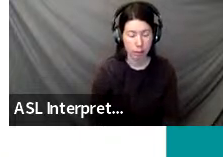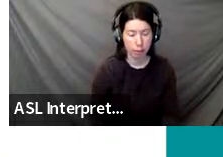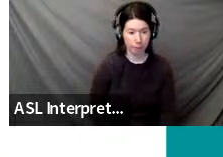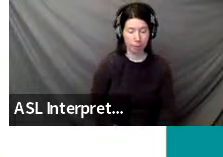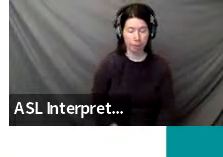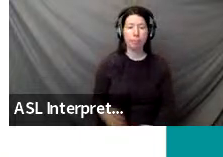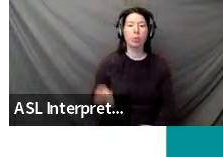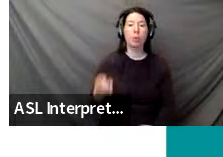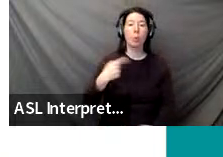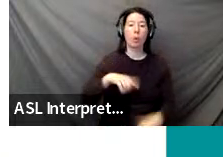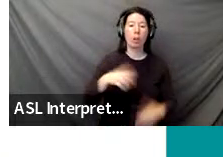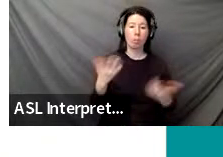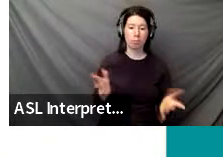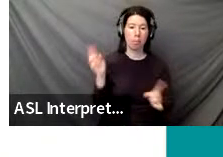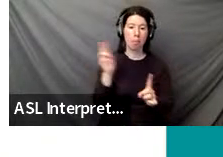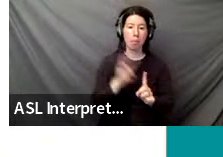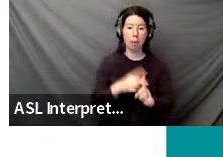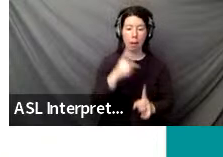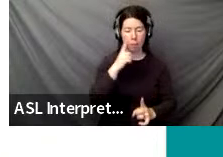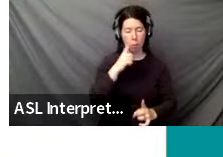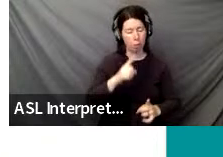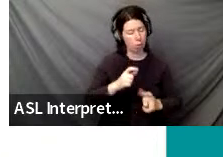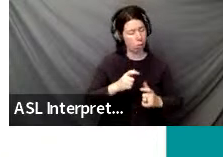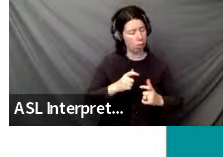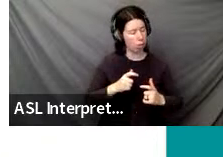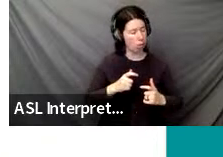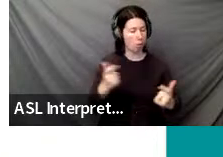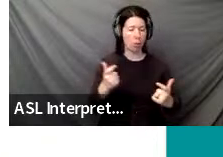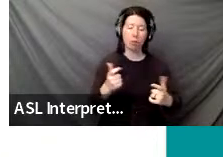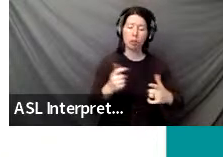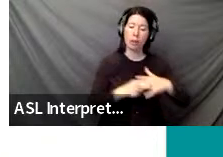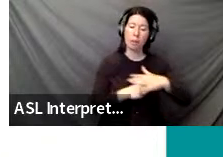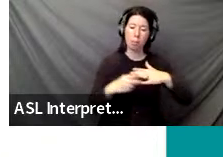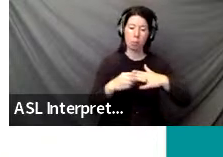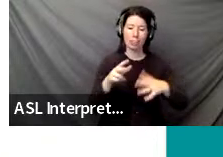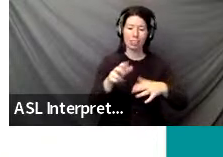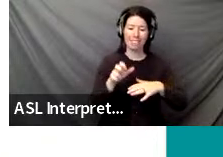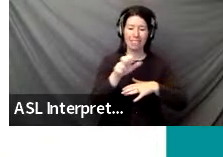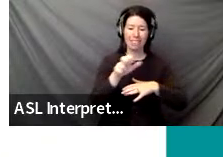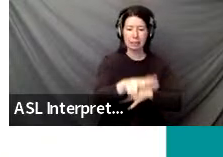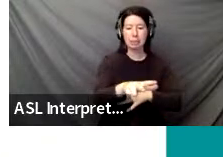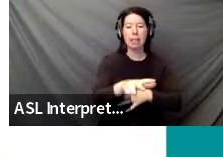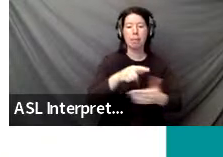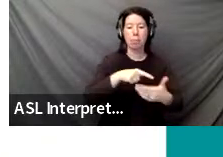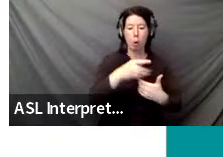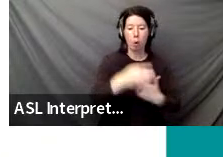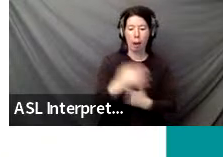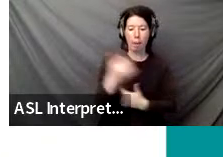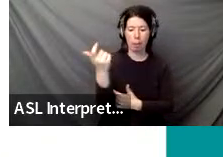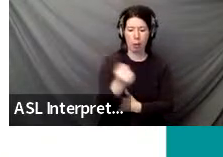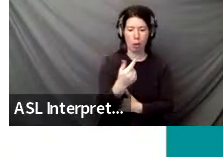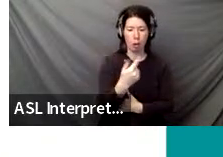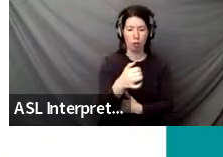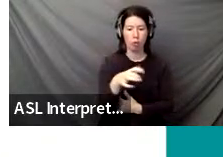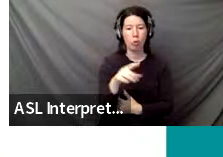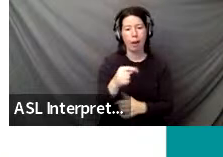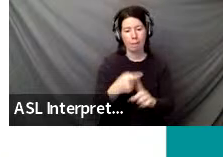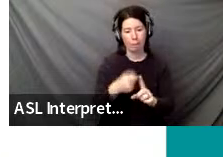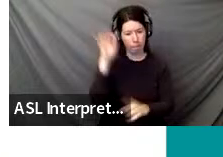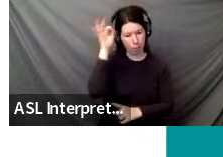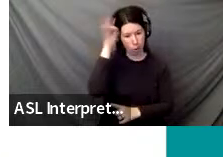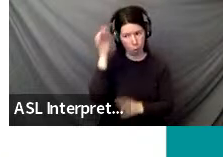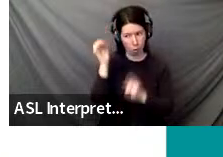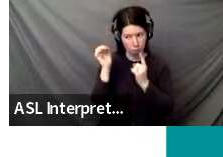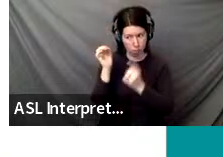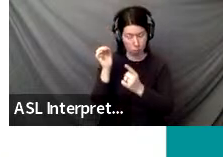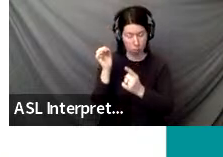very large bridge investment program grant from the federal government. We knew that we